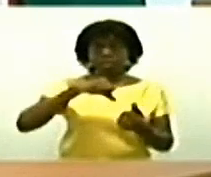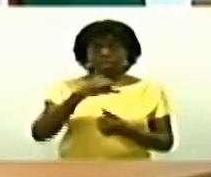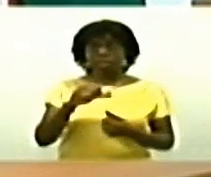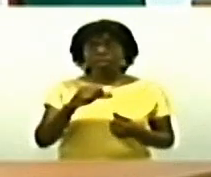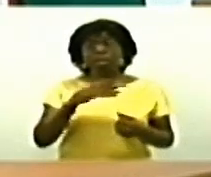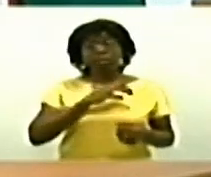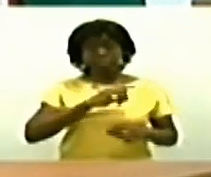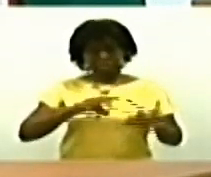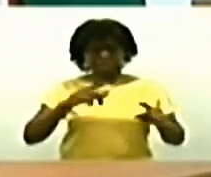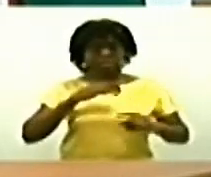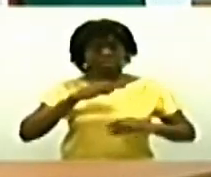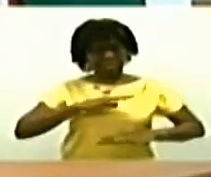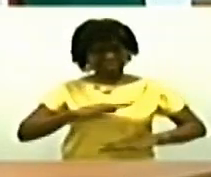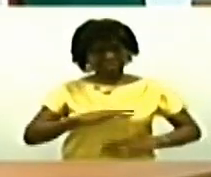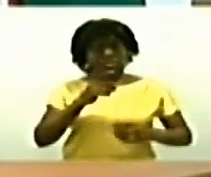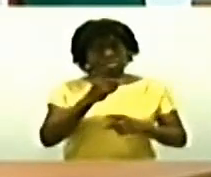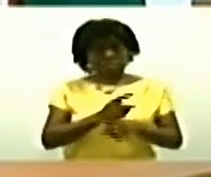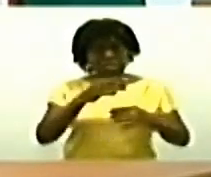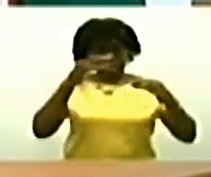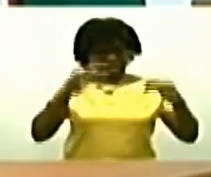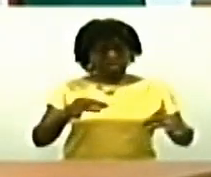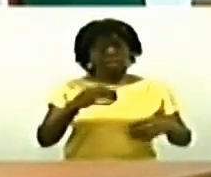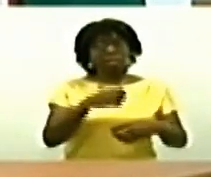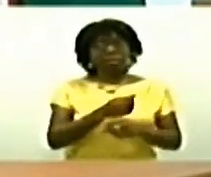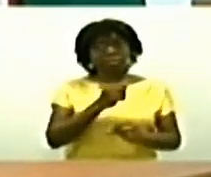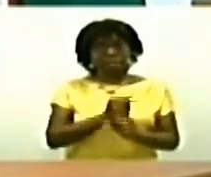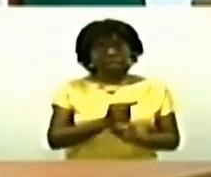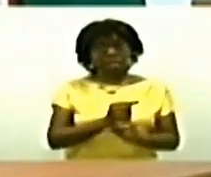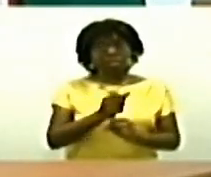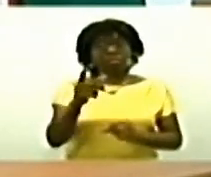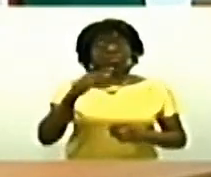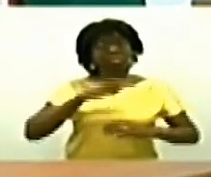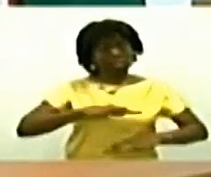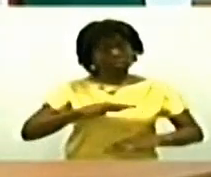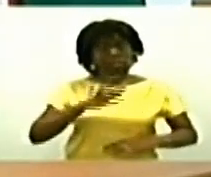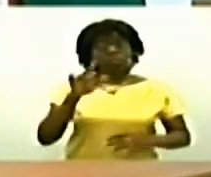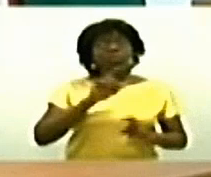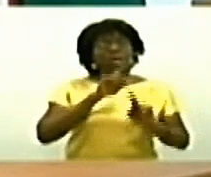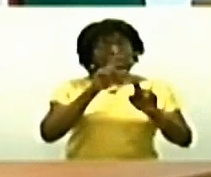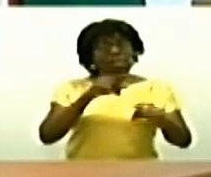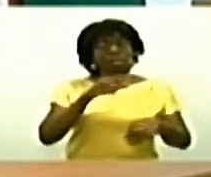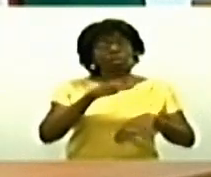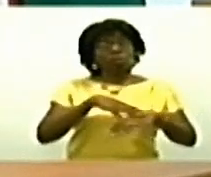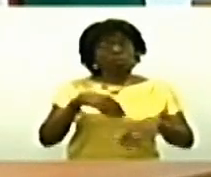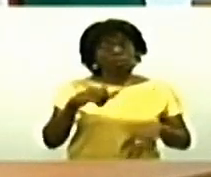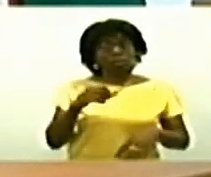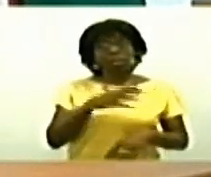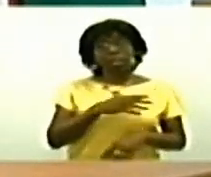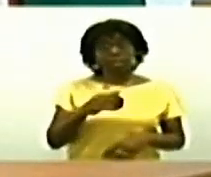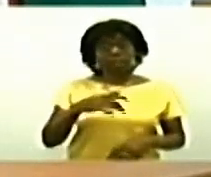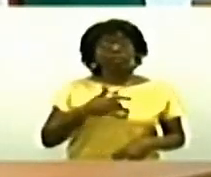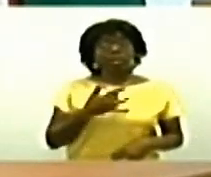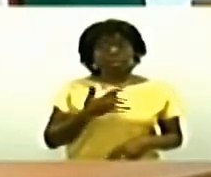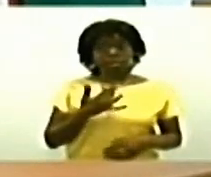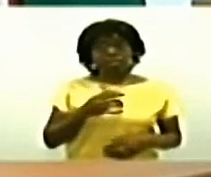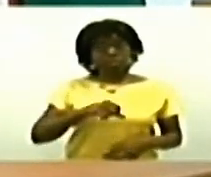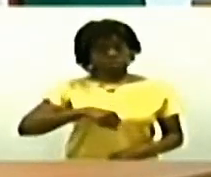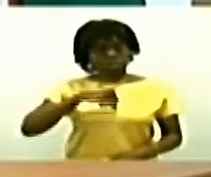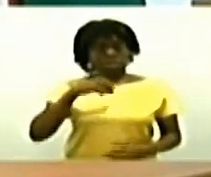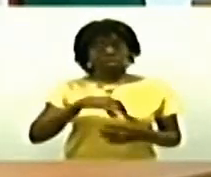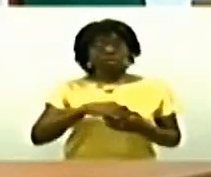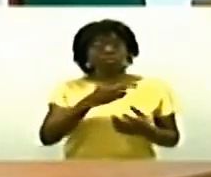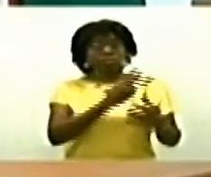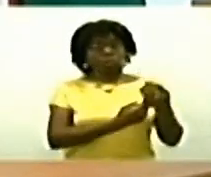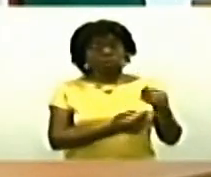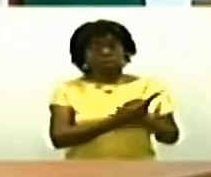satisfied that the right decisions were made. I am satisfied that you've answered the call, and I feel justly proud of both of